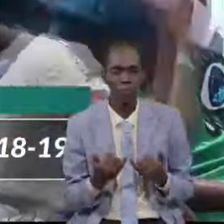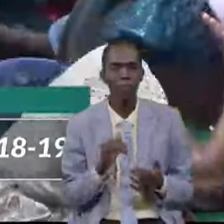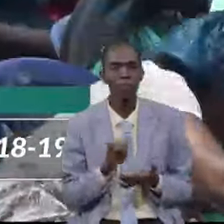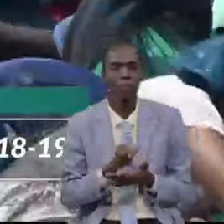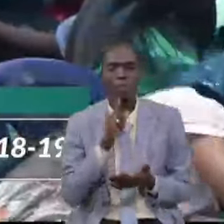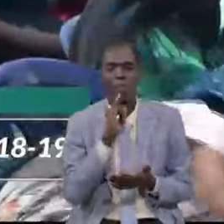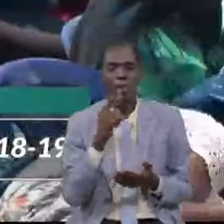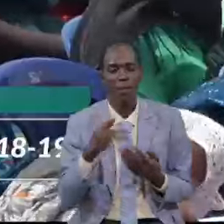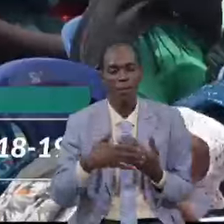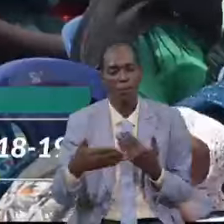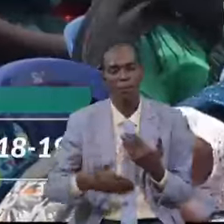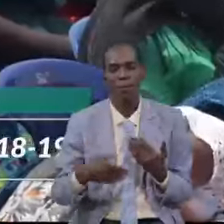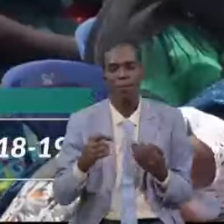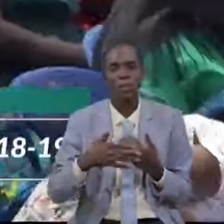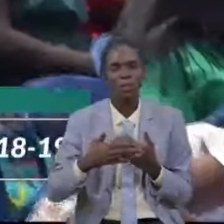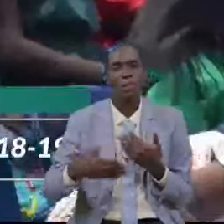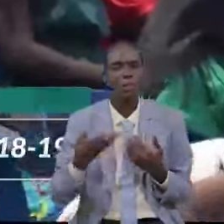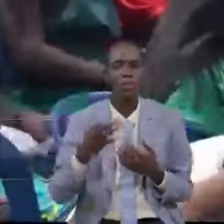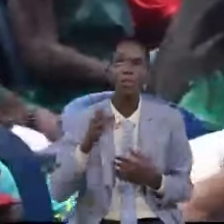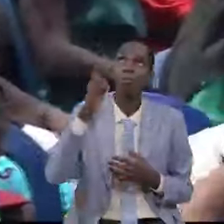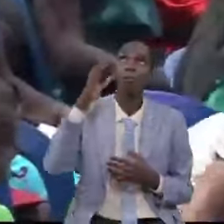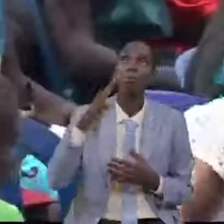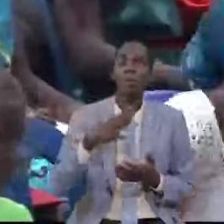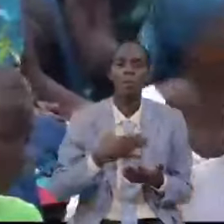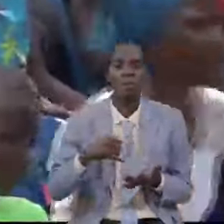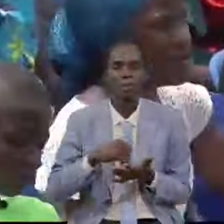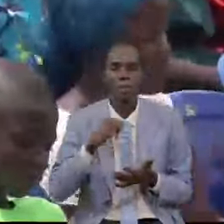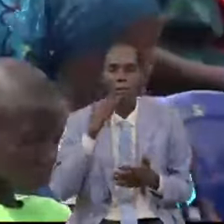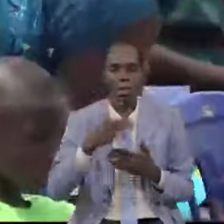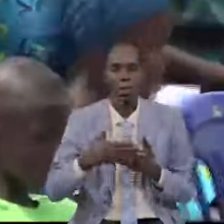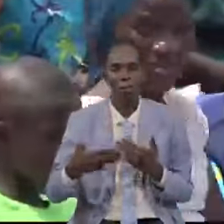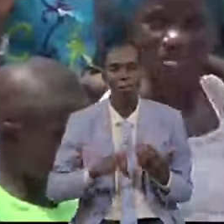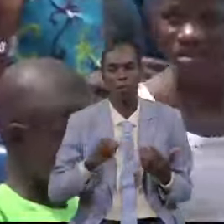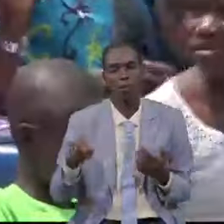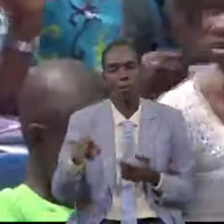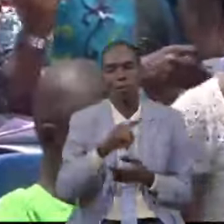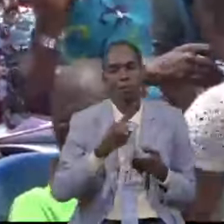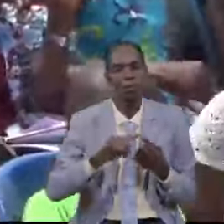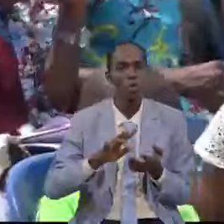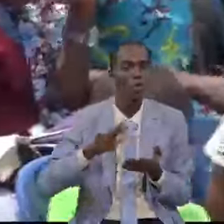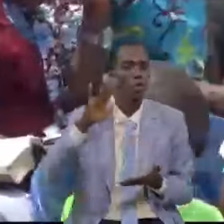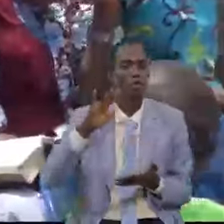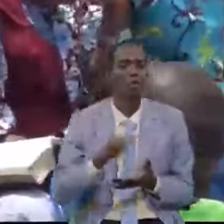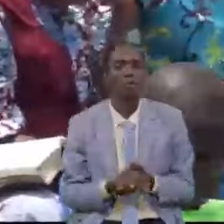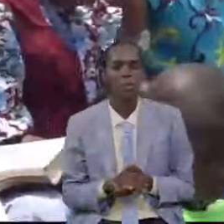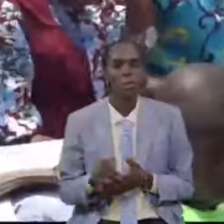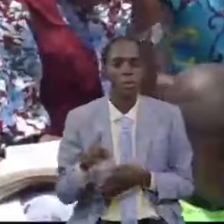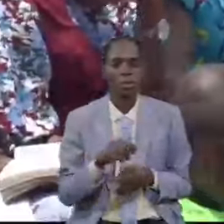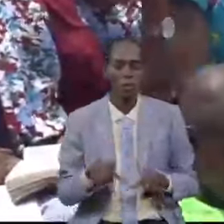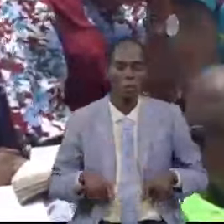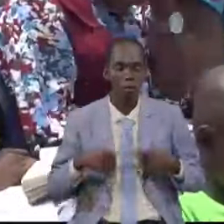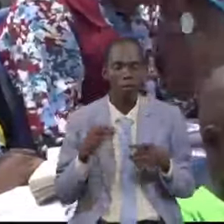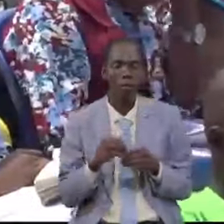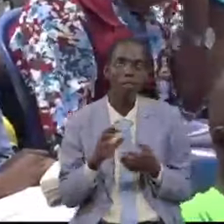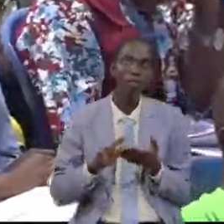God, and it's inviting you to glory. It says, come now. He dwells in glory. He lives in glory. He lives for